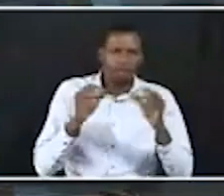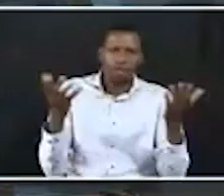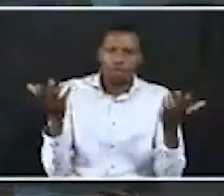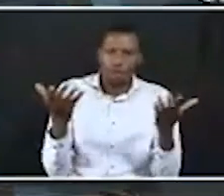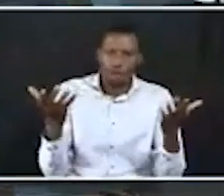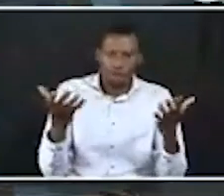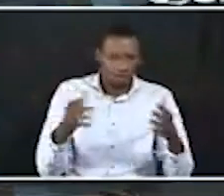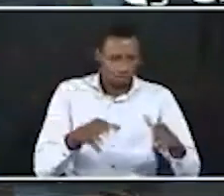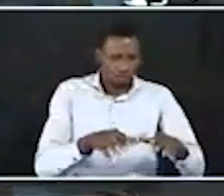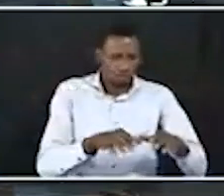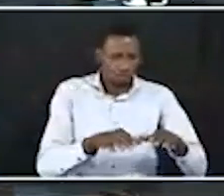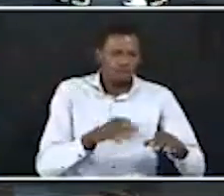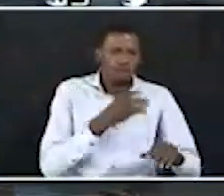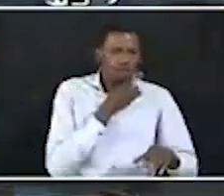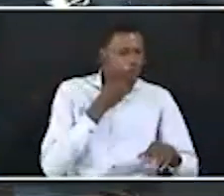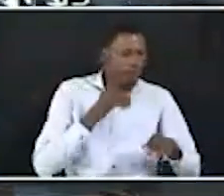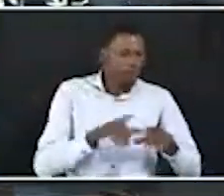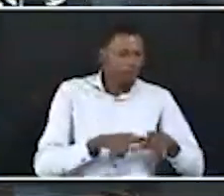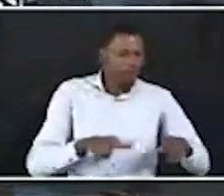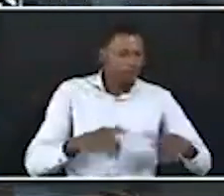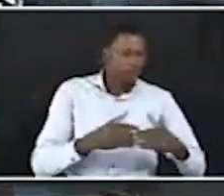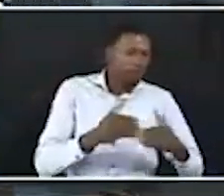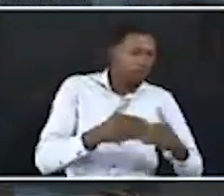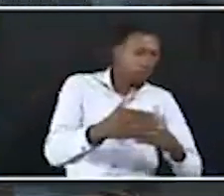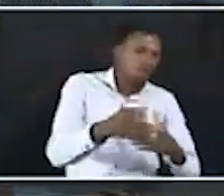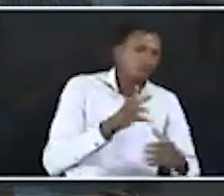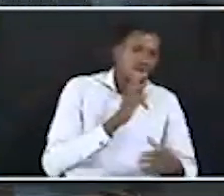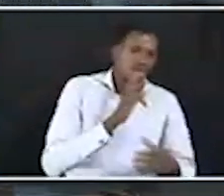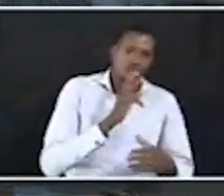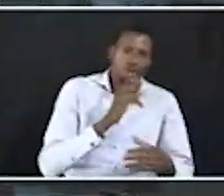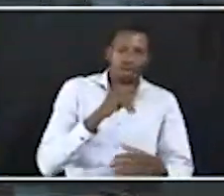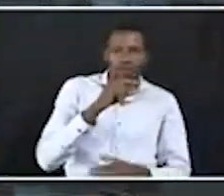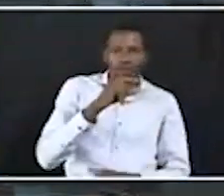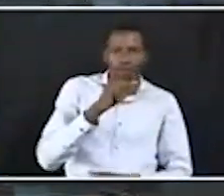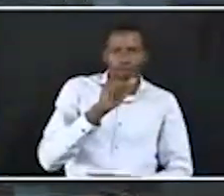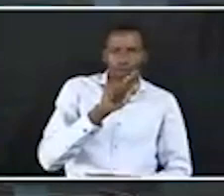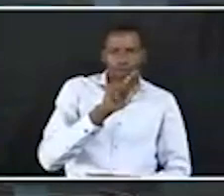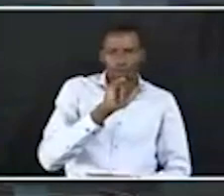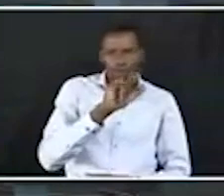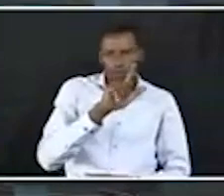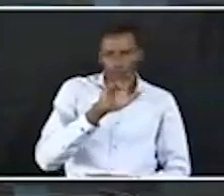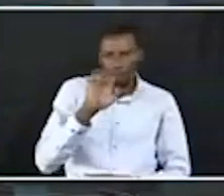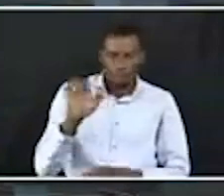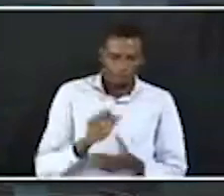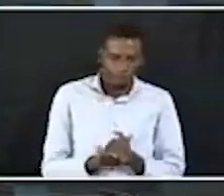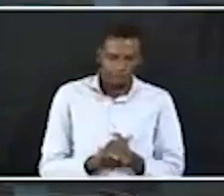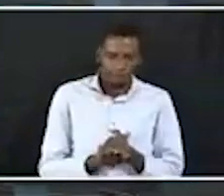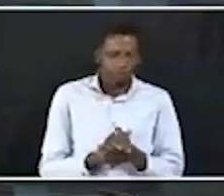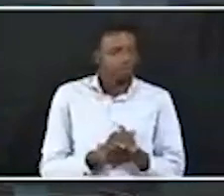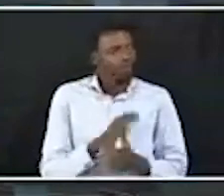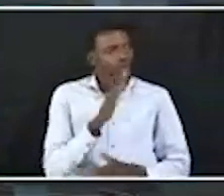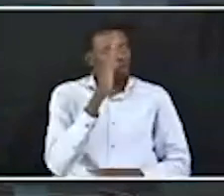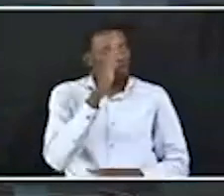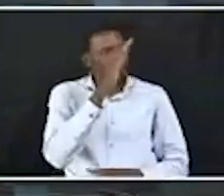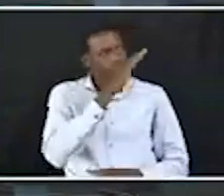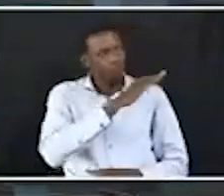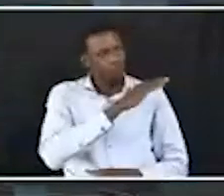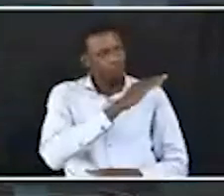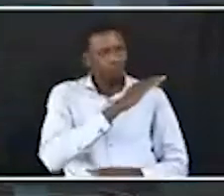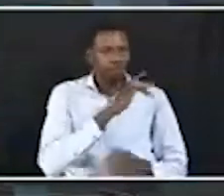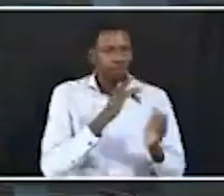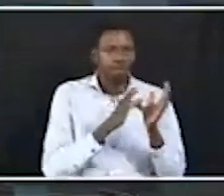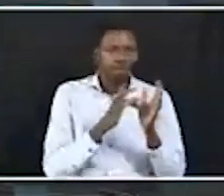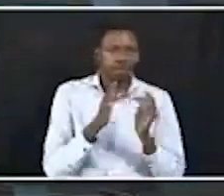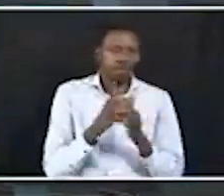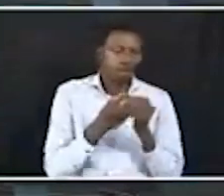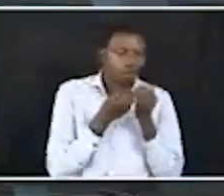shores of the Sea of Galilee. And then when evening came, he told